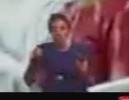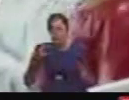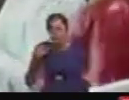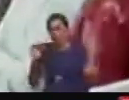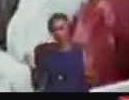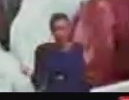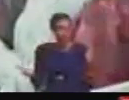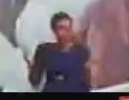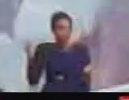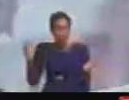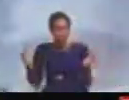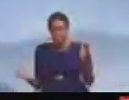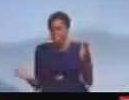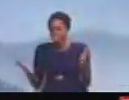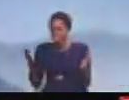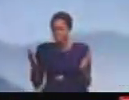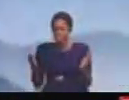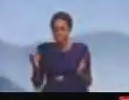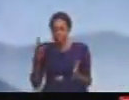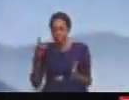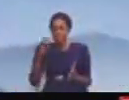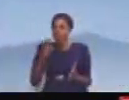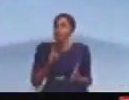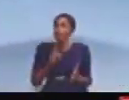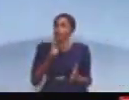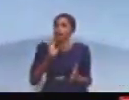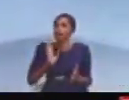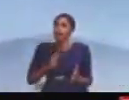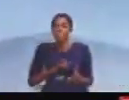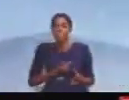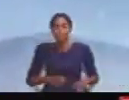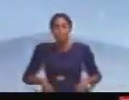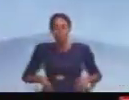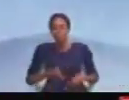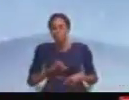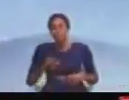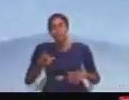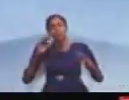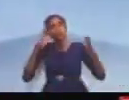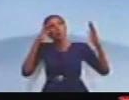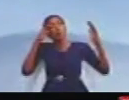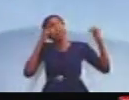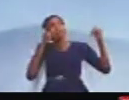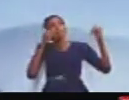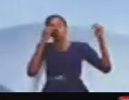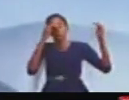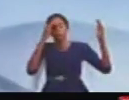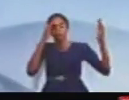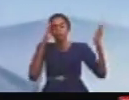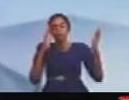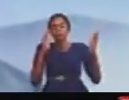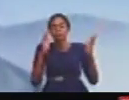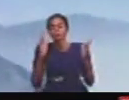thing can compare. You're our living